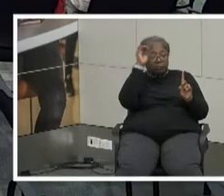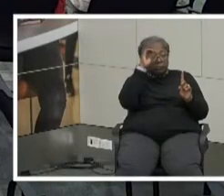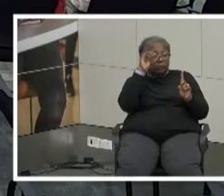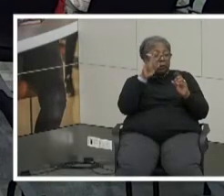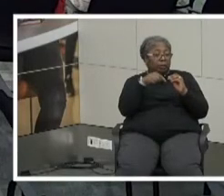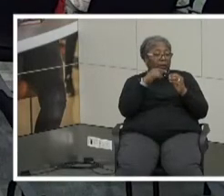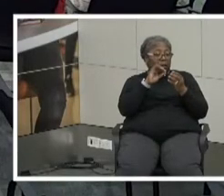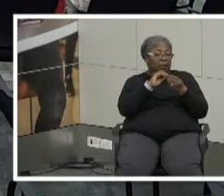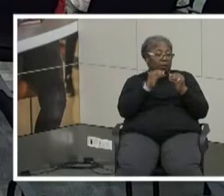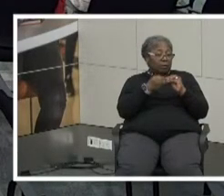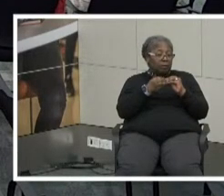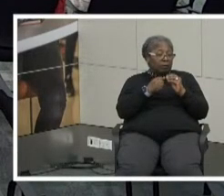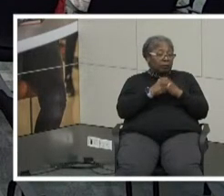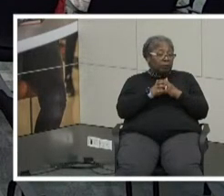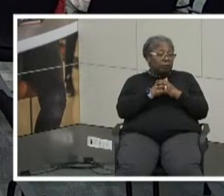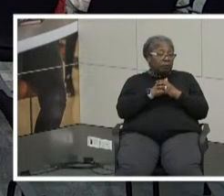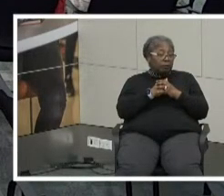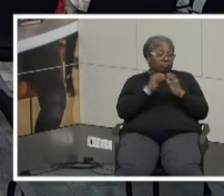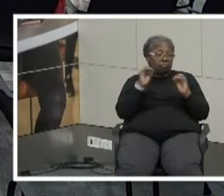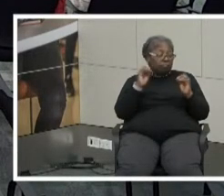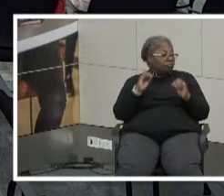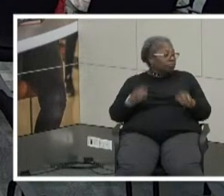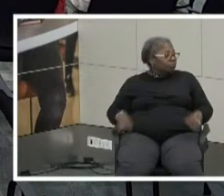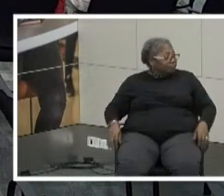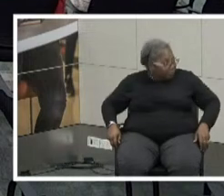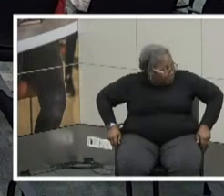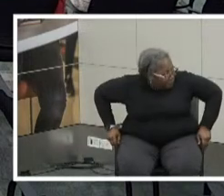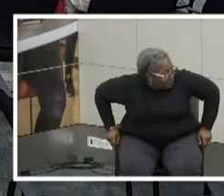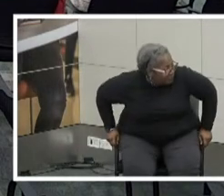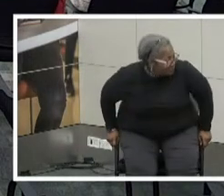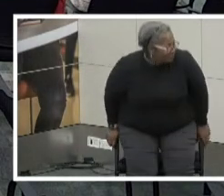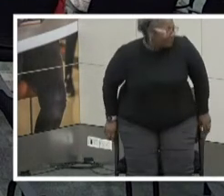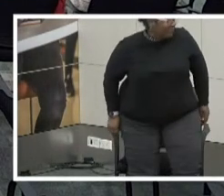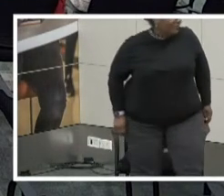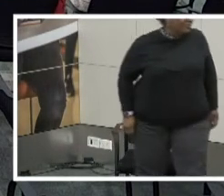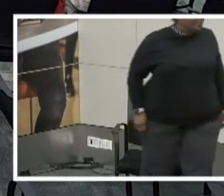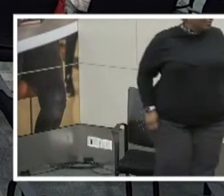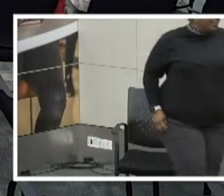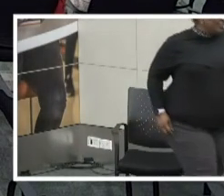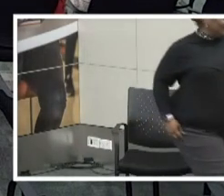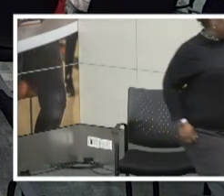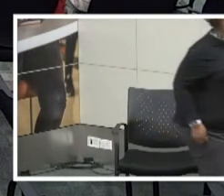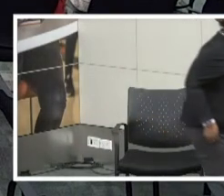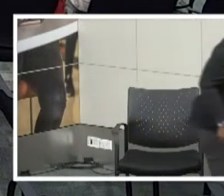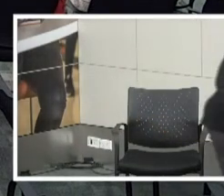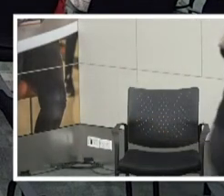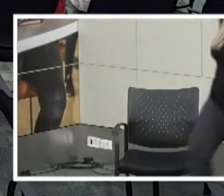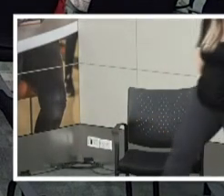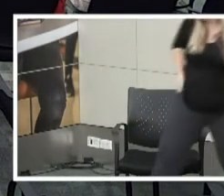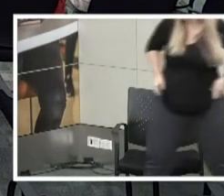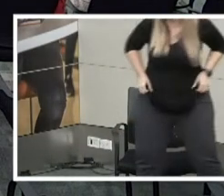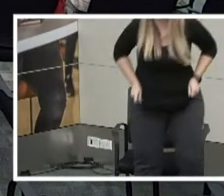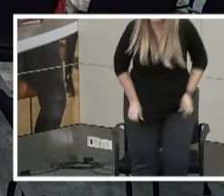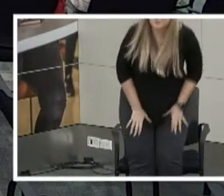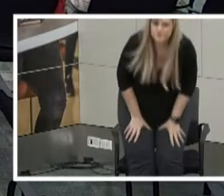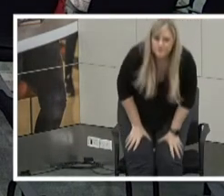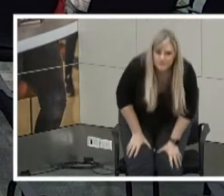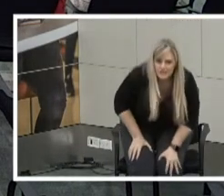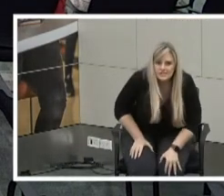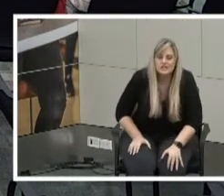the numbers no okay all right then do we have a motion to accept